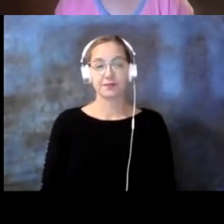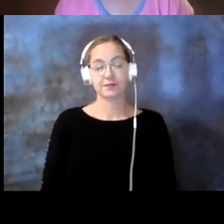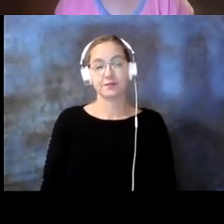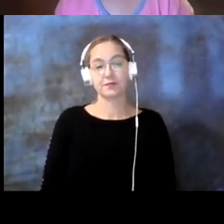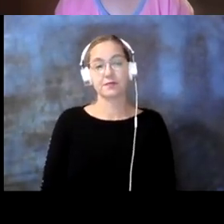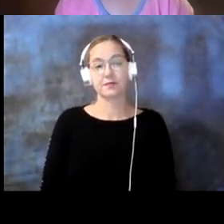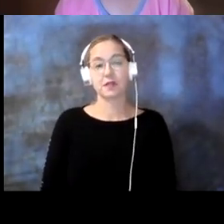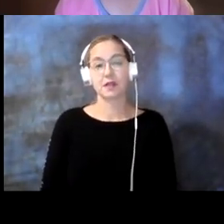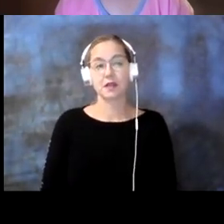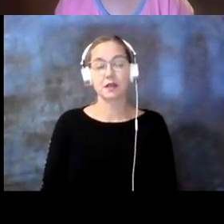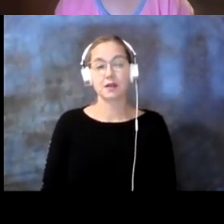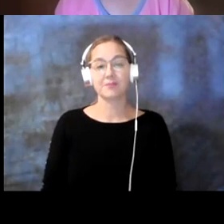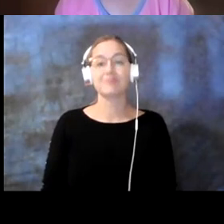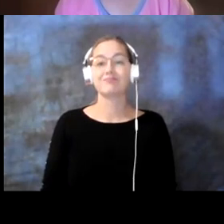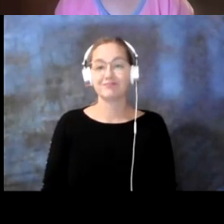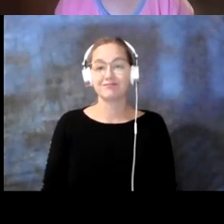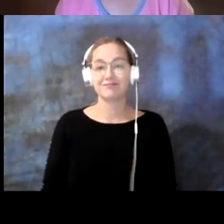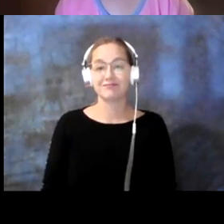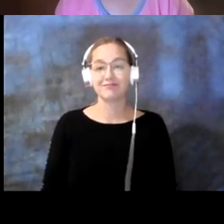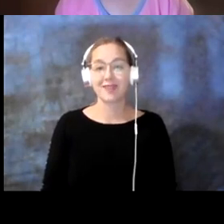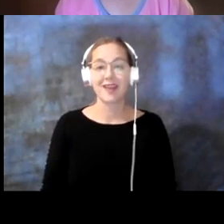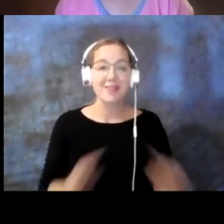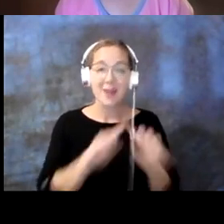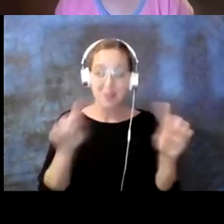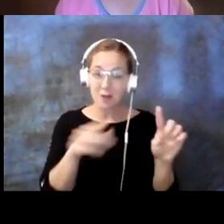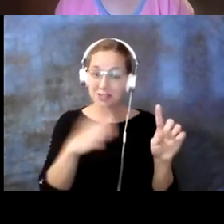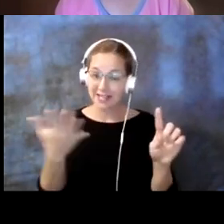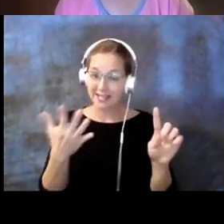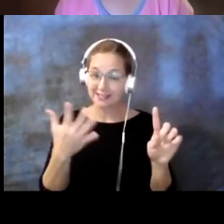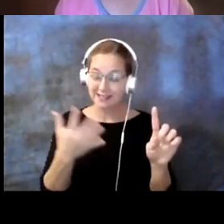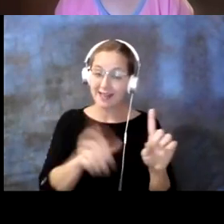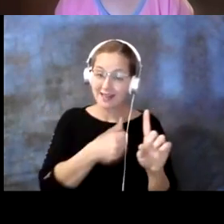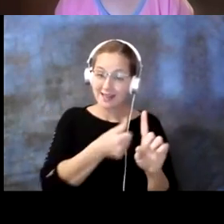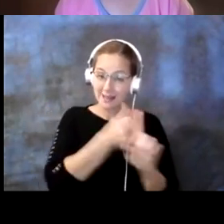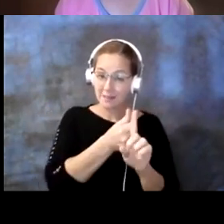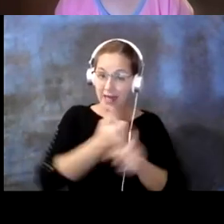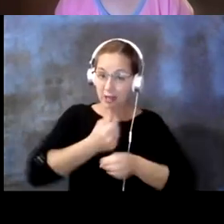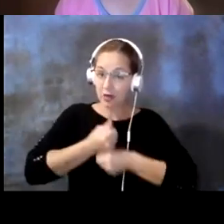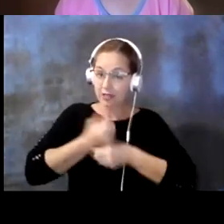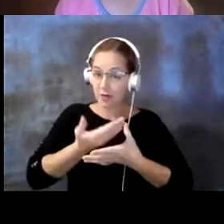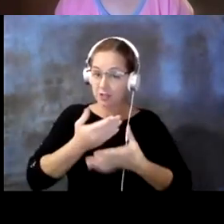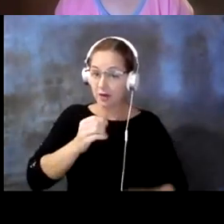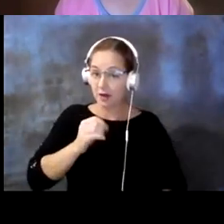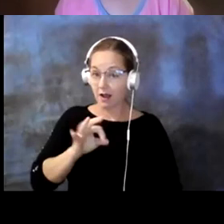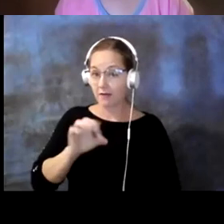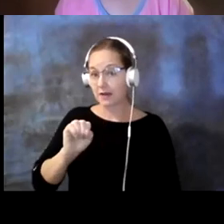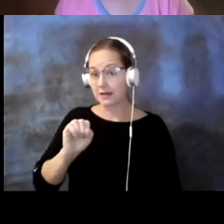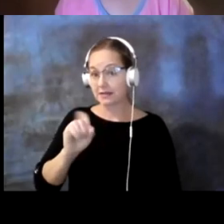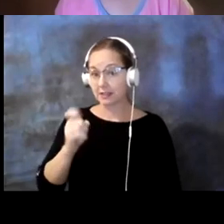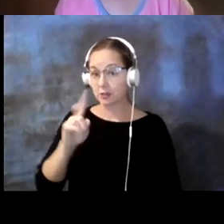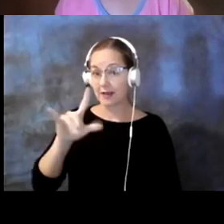a lot of there are those things that impact expressing your sexuality, but also there are